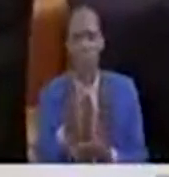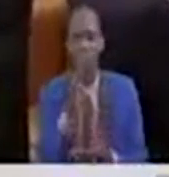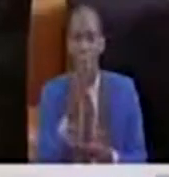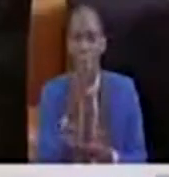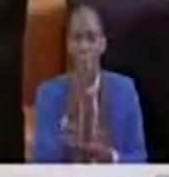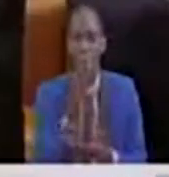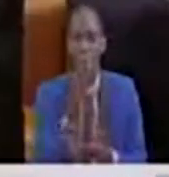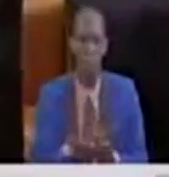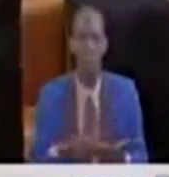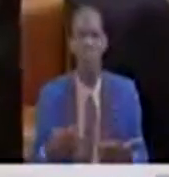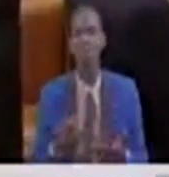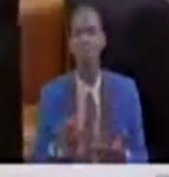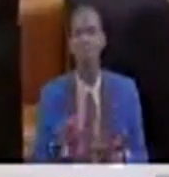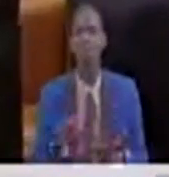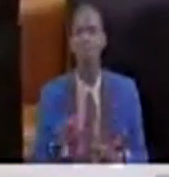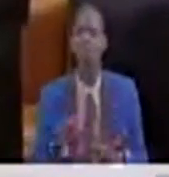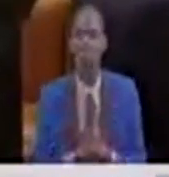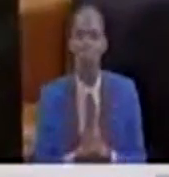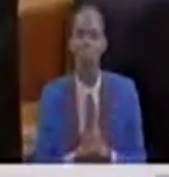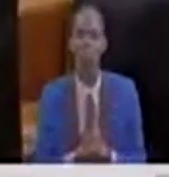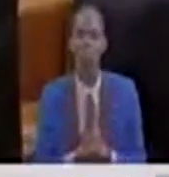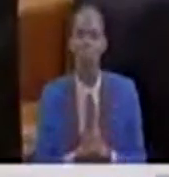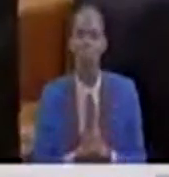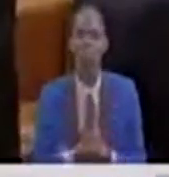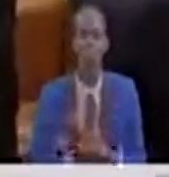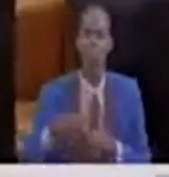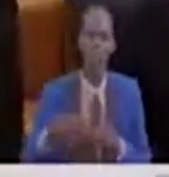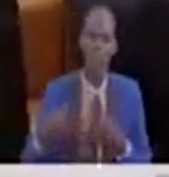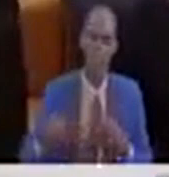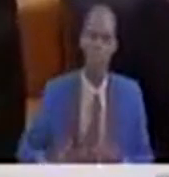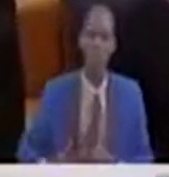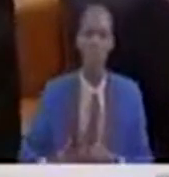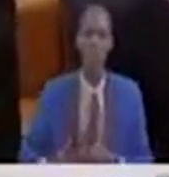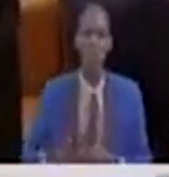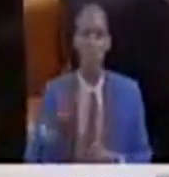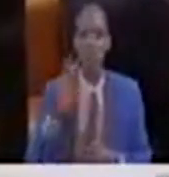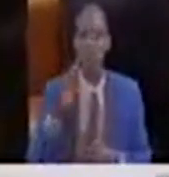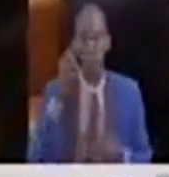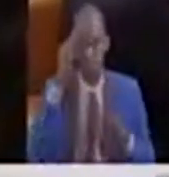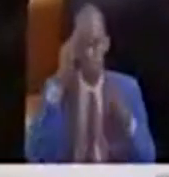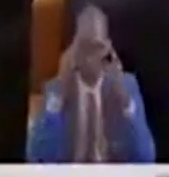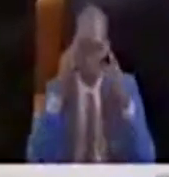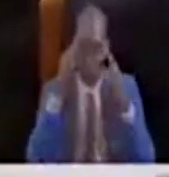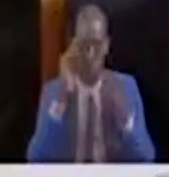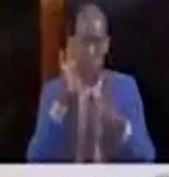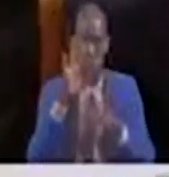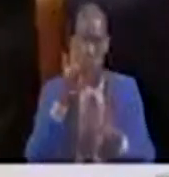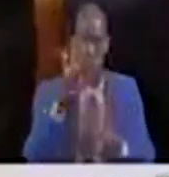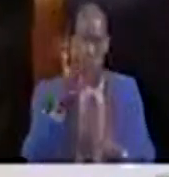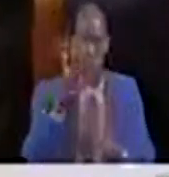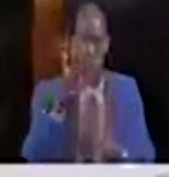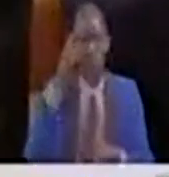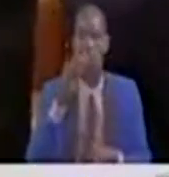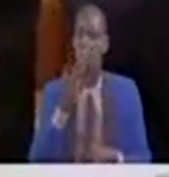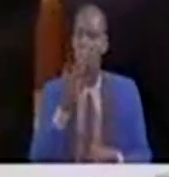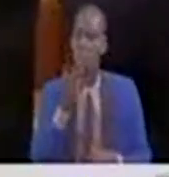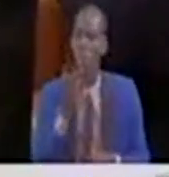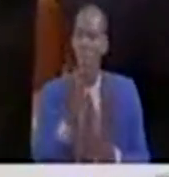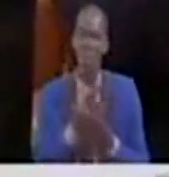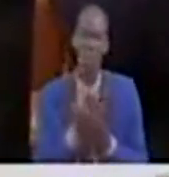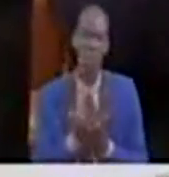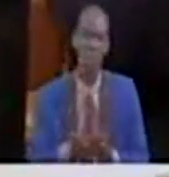Your heart, your thought, your mind, be holy.